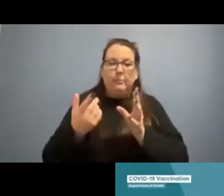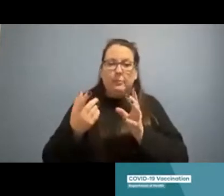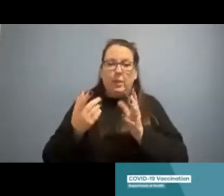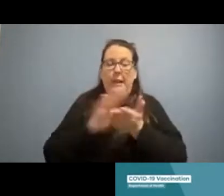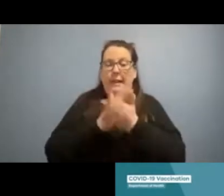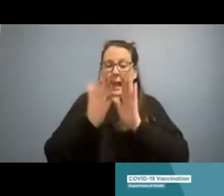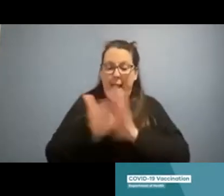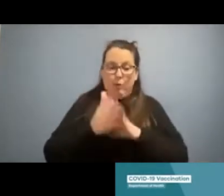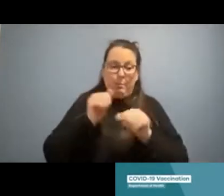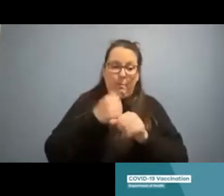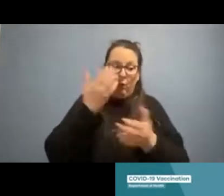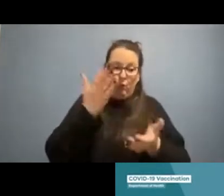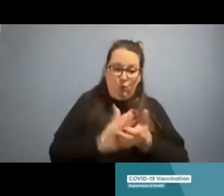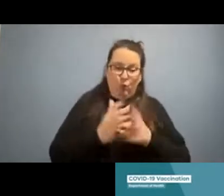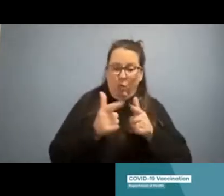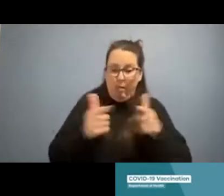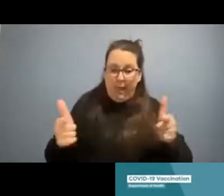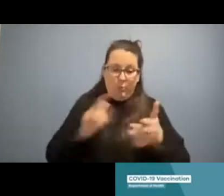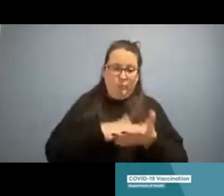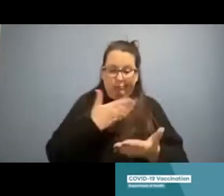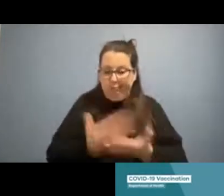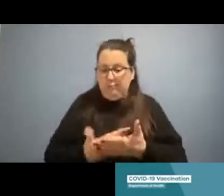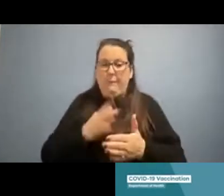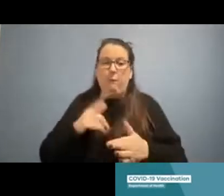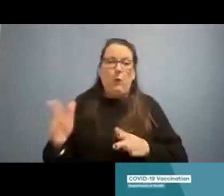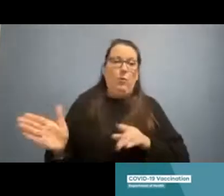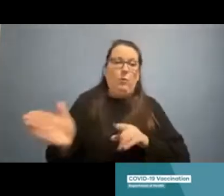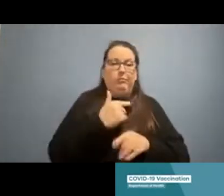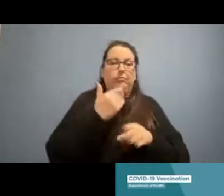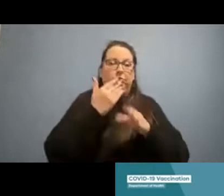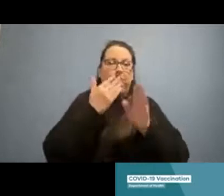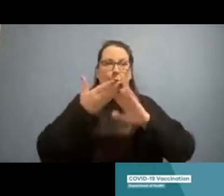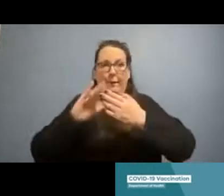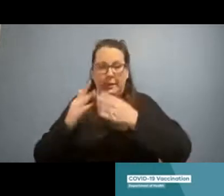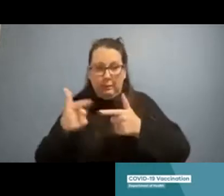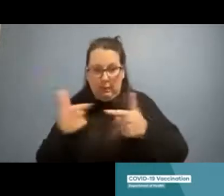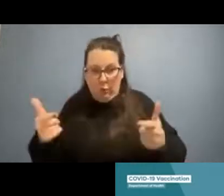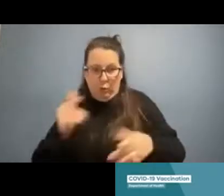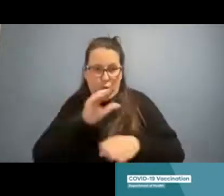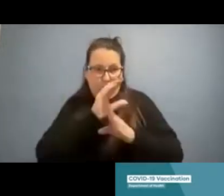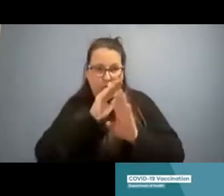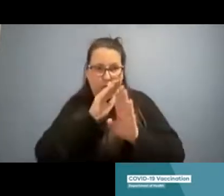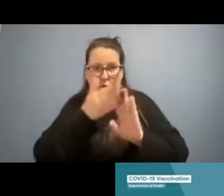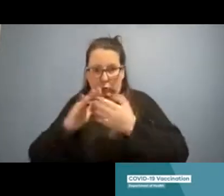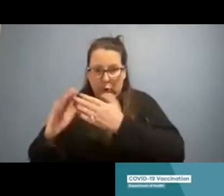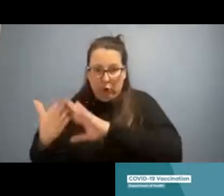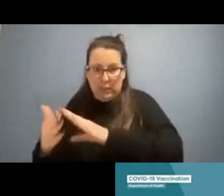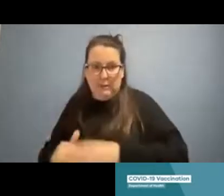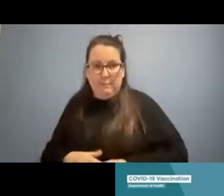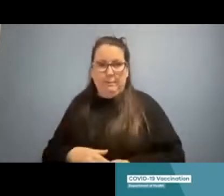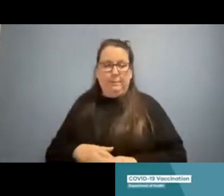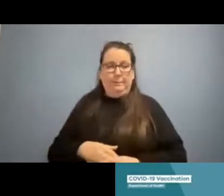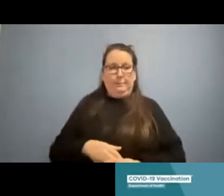multicultural communities. But I wonder whether Mohammed or Fung might want to talk more specifically to some of the activities that you're doing in relation